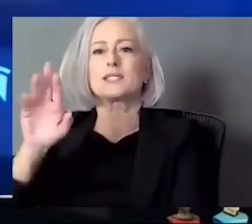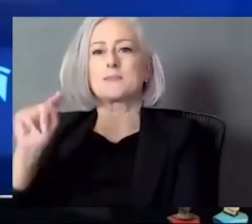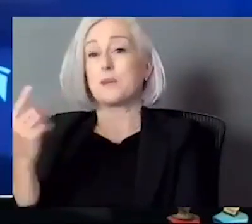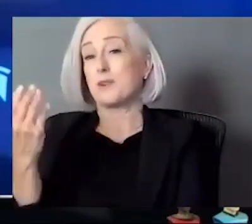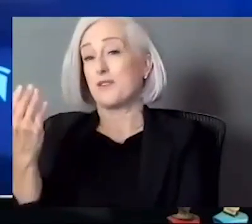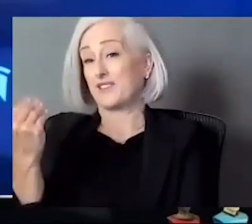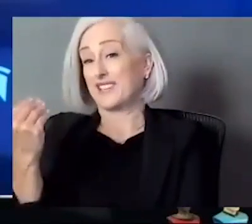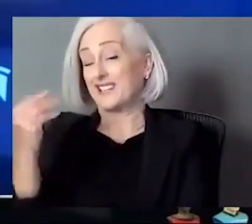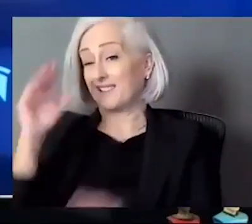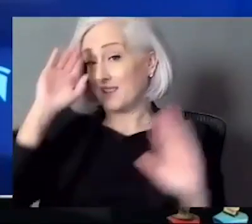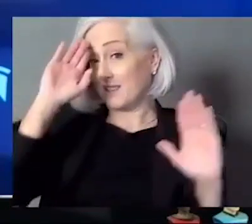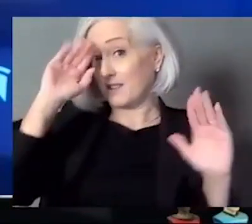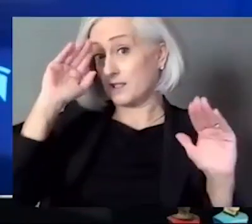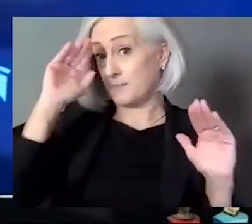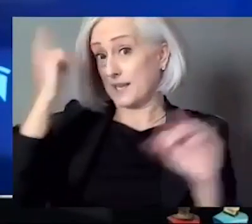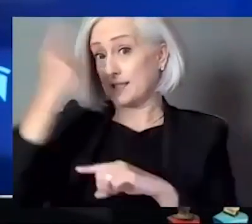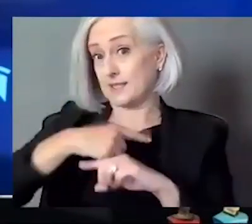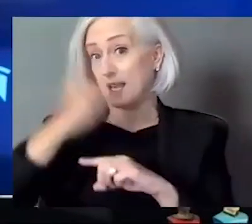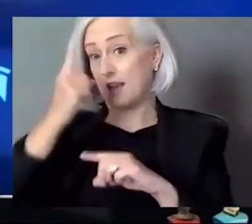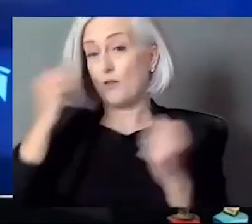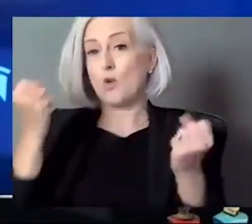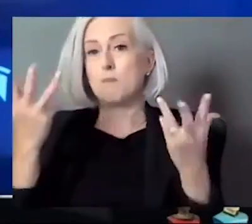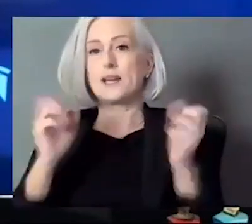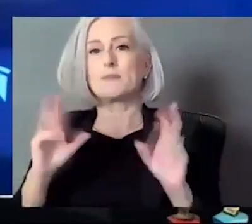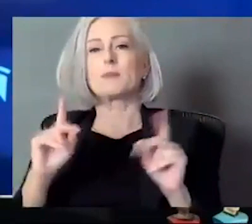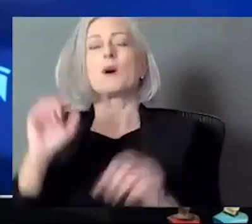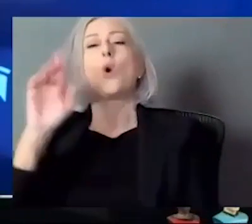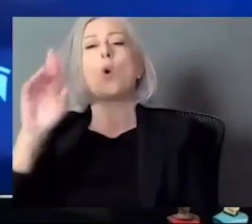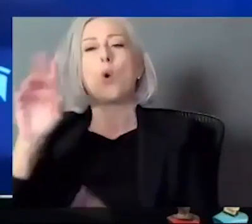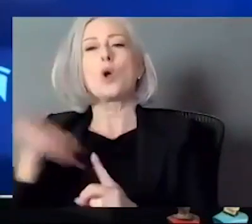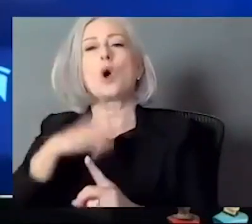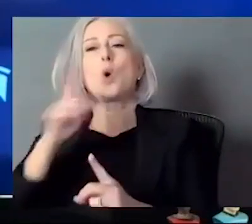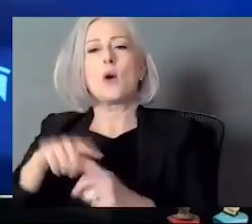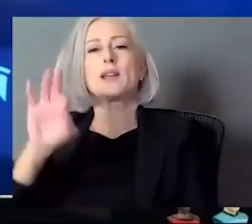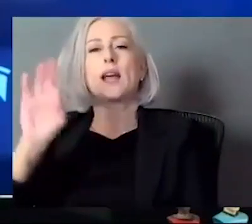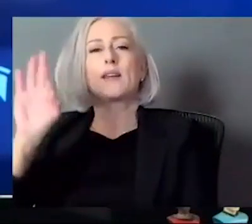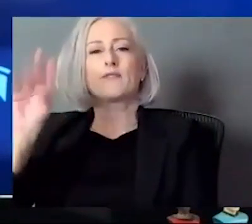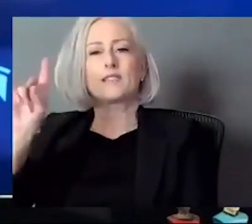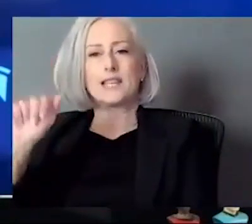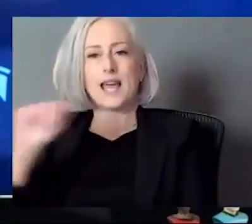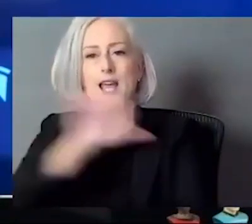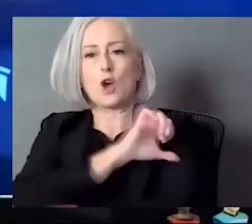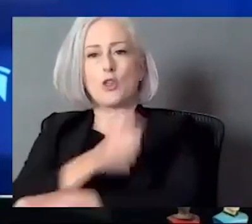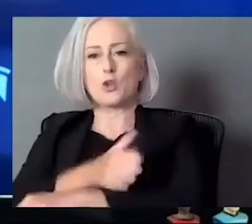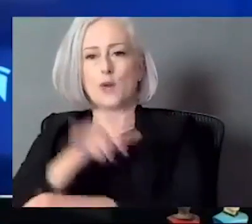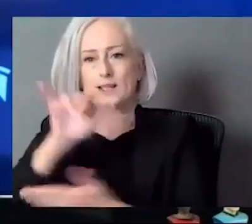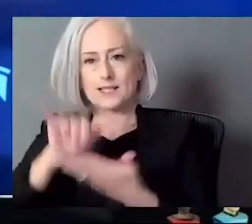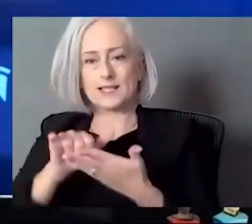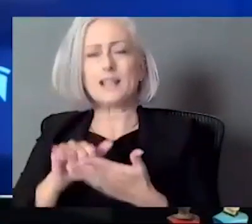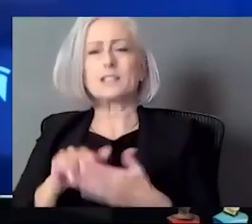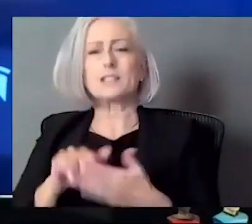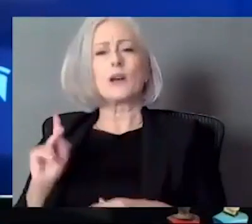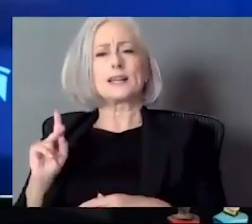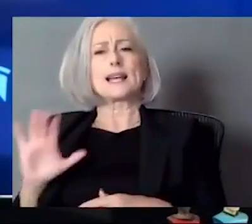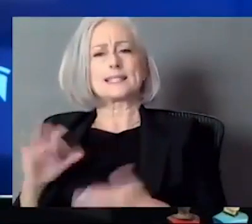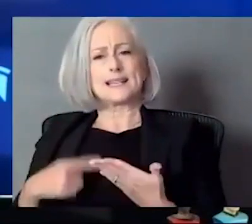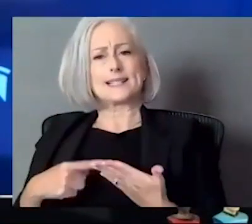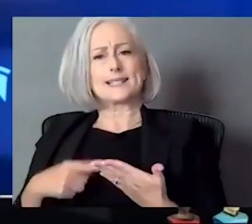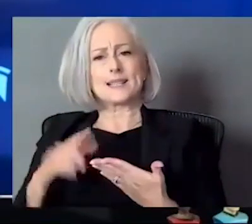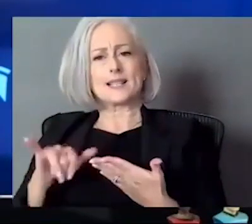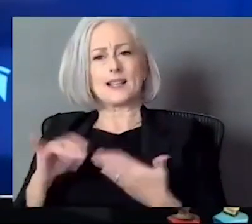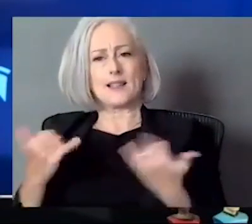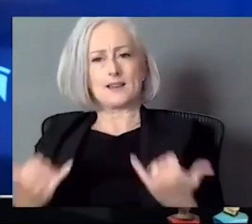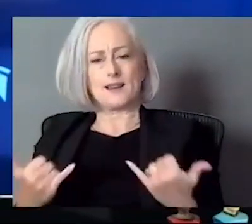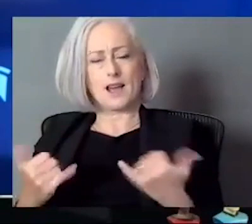folks, or once the FDA has been authorized. And we're starting those conversations in Kansas City as well. So I think the likelihood is that all